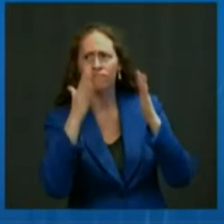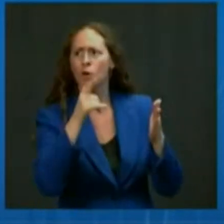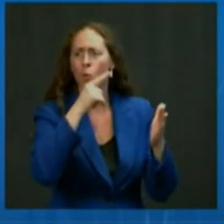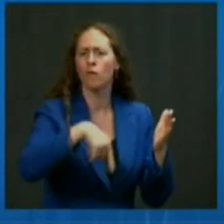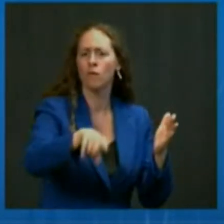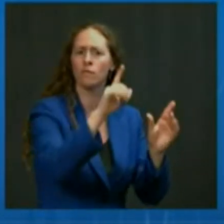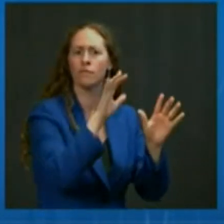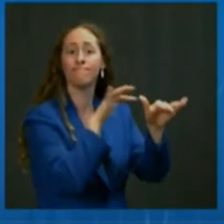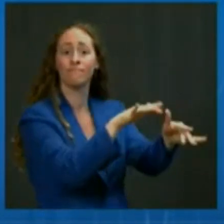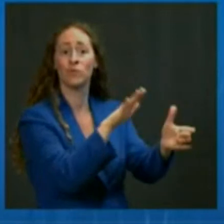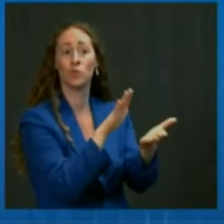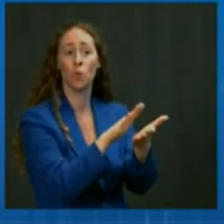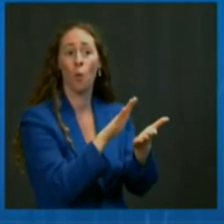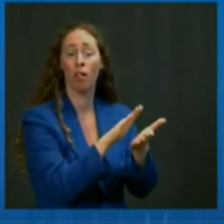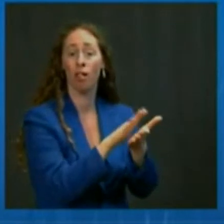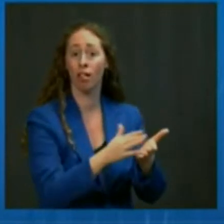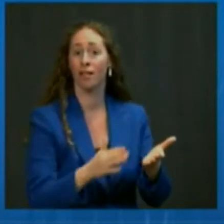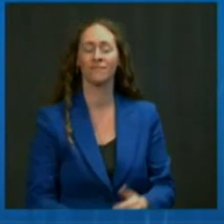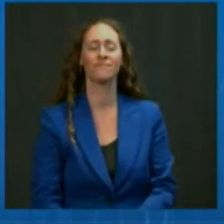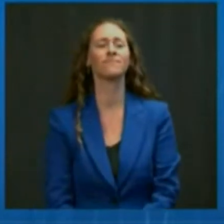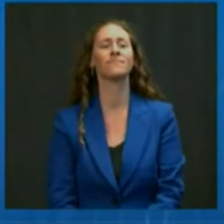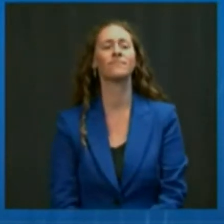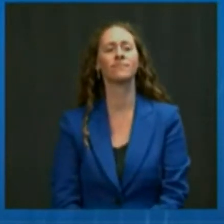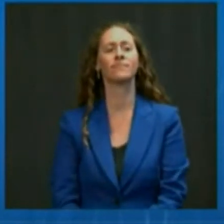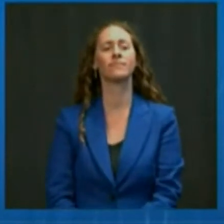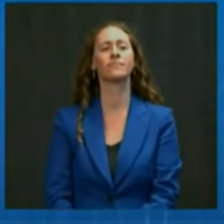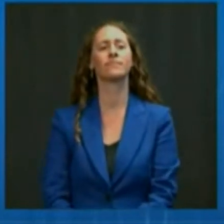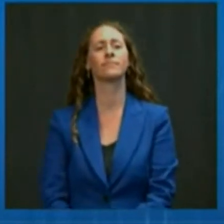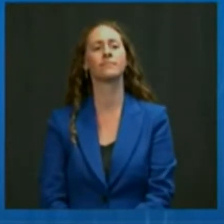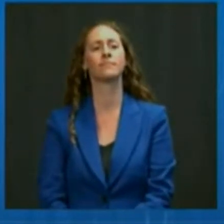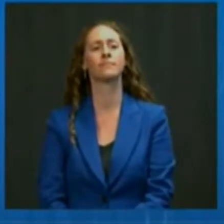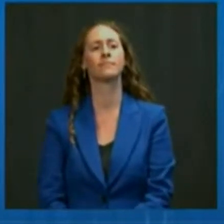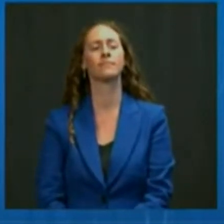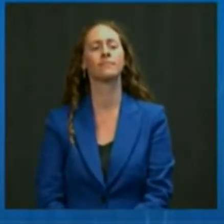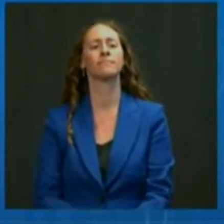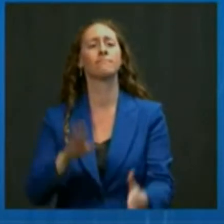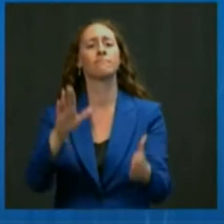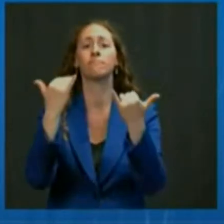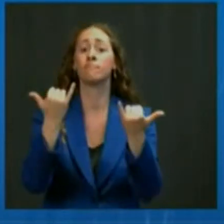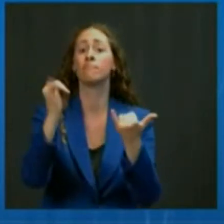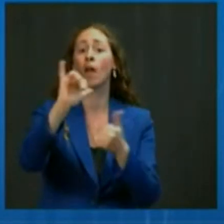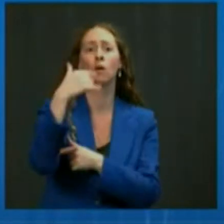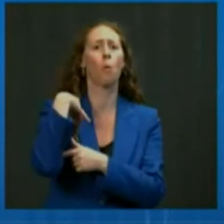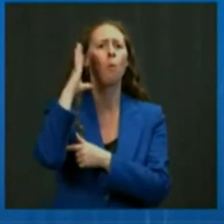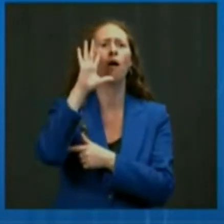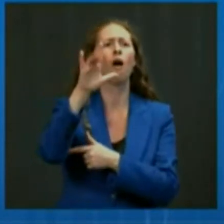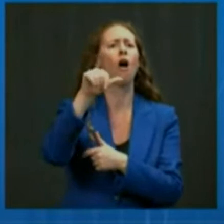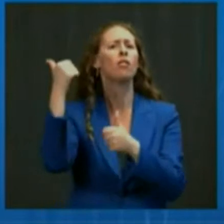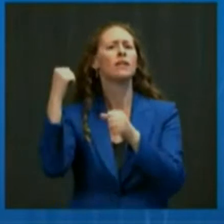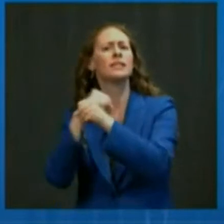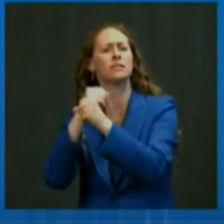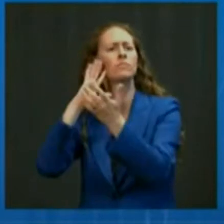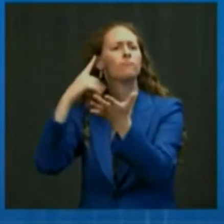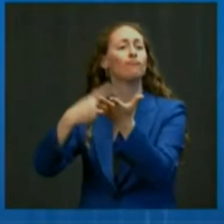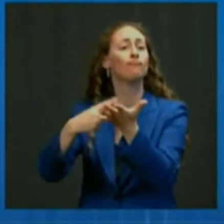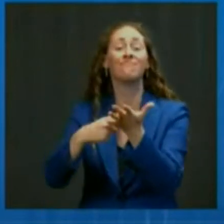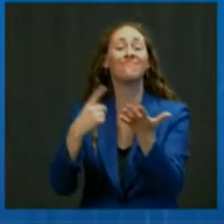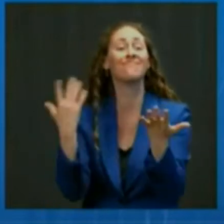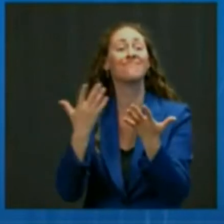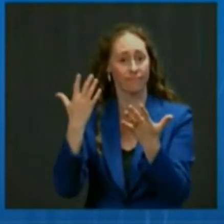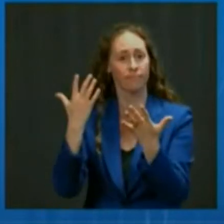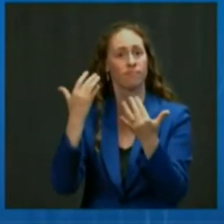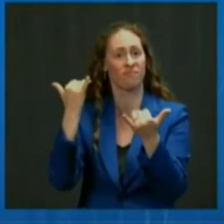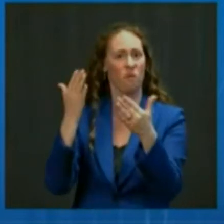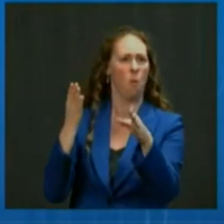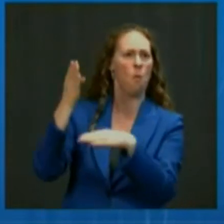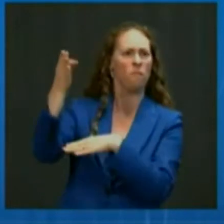And once the numbers from today are reported, we will have reached 200 million Americans with at least their first